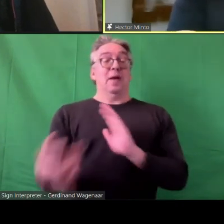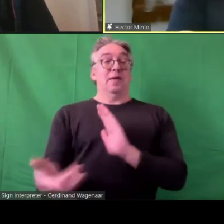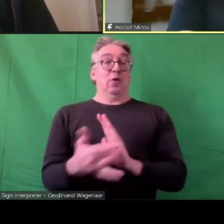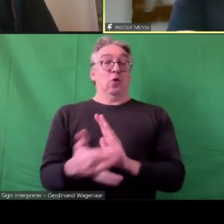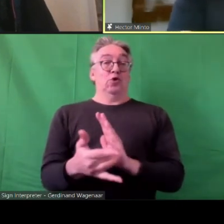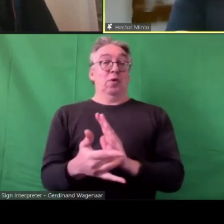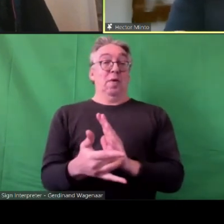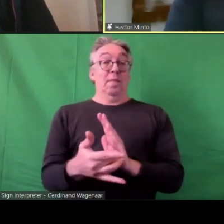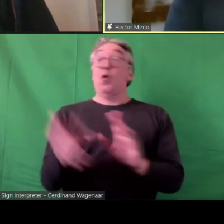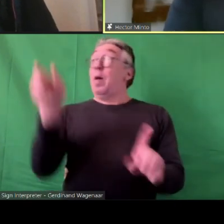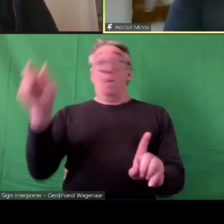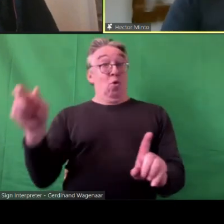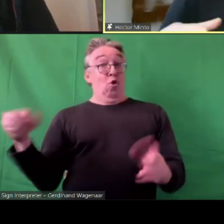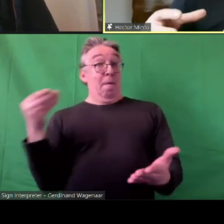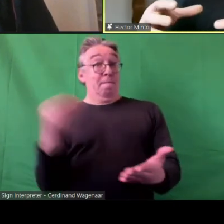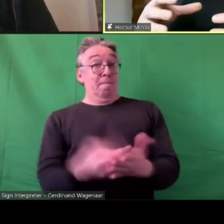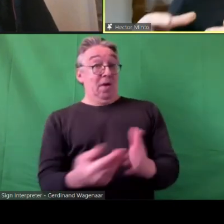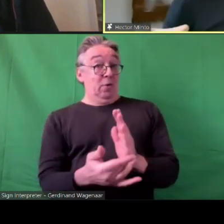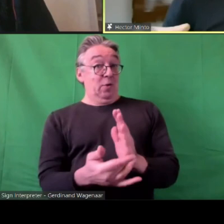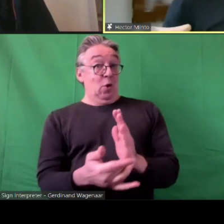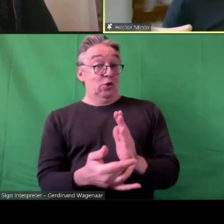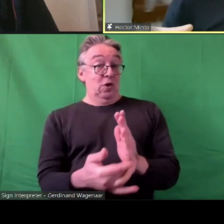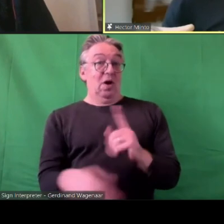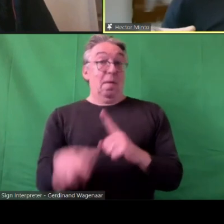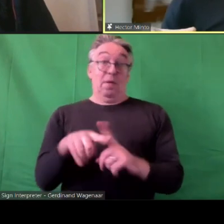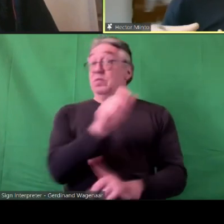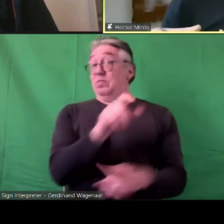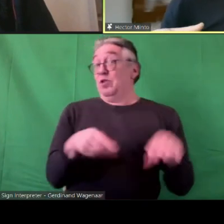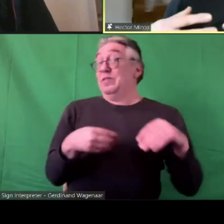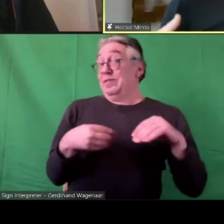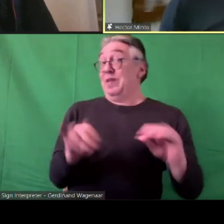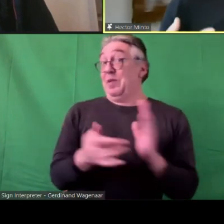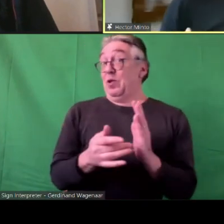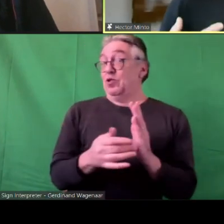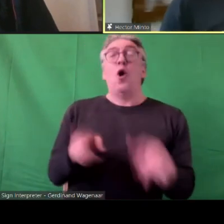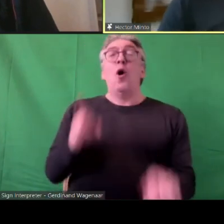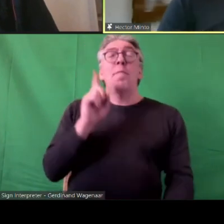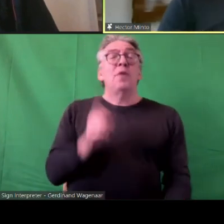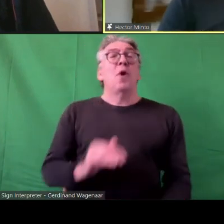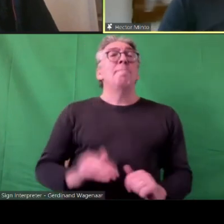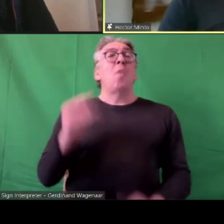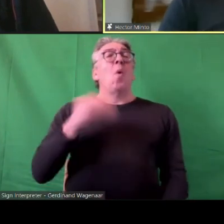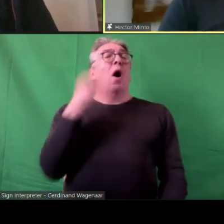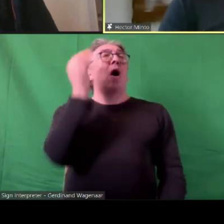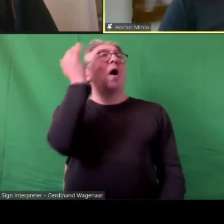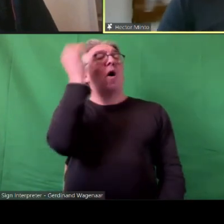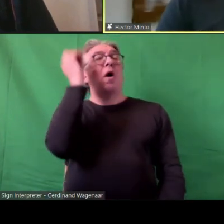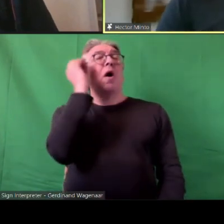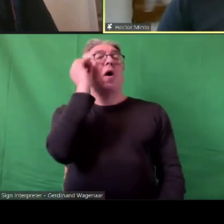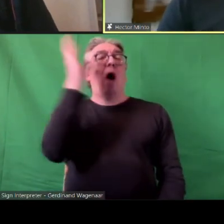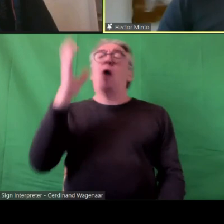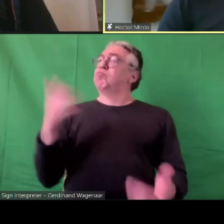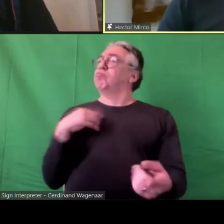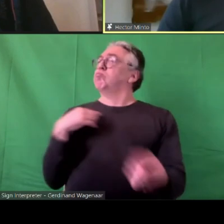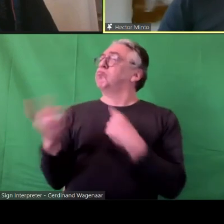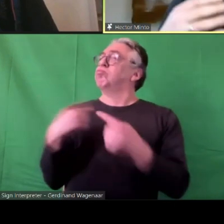the technology and, frankly, the people selling the technology to have an increased confidence to have this conversation. Buyers